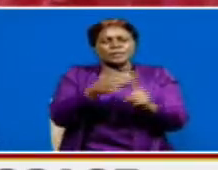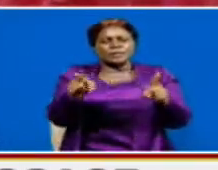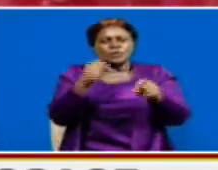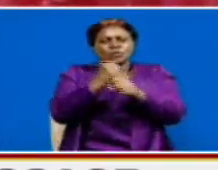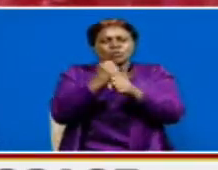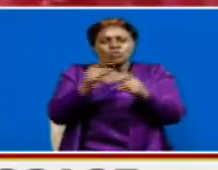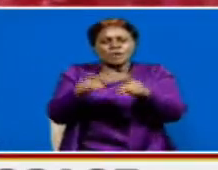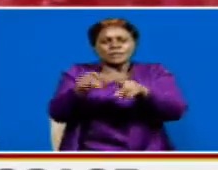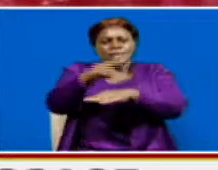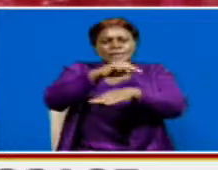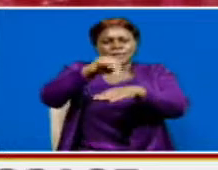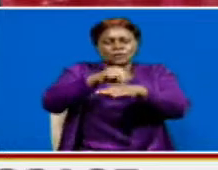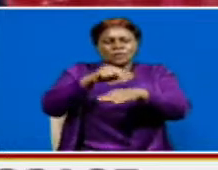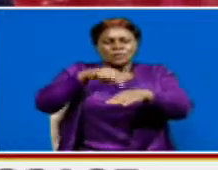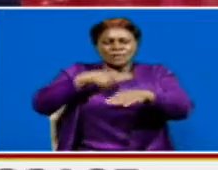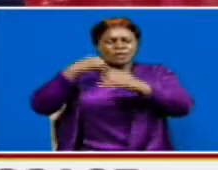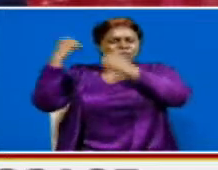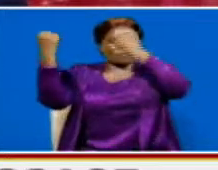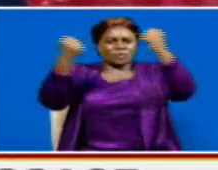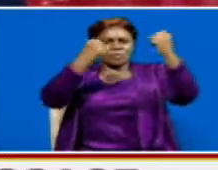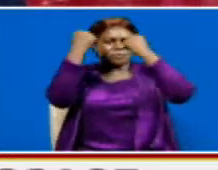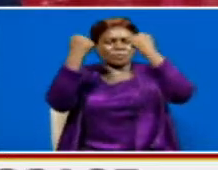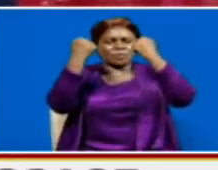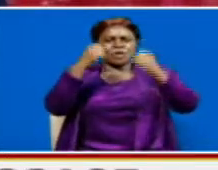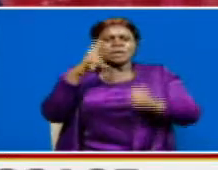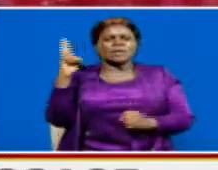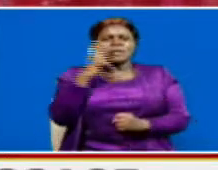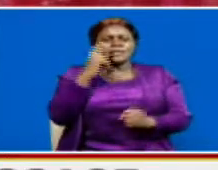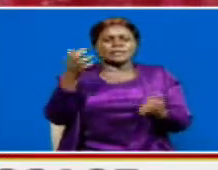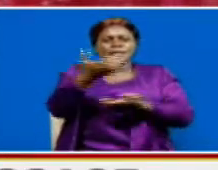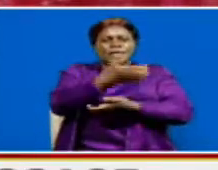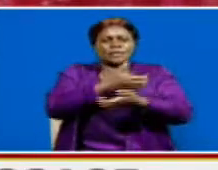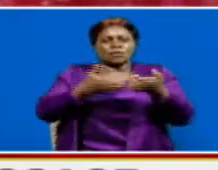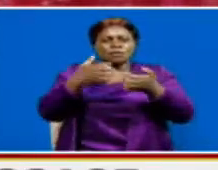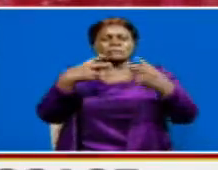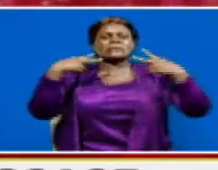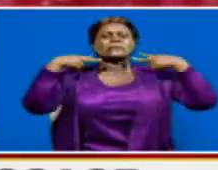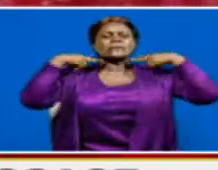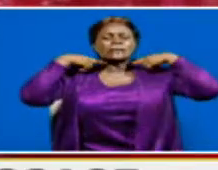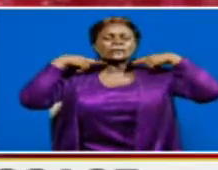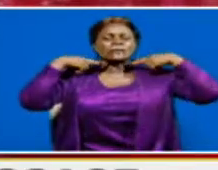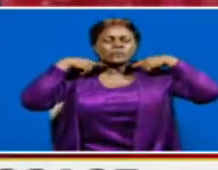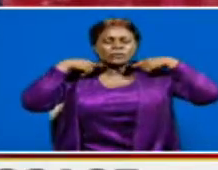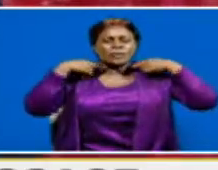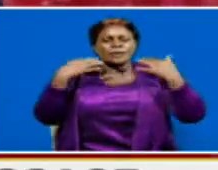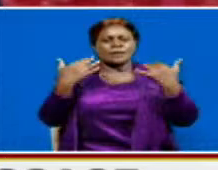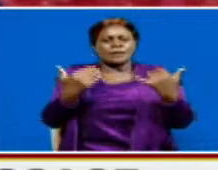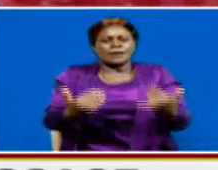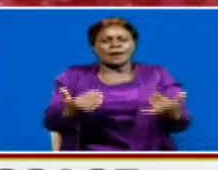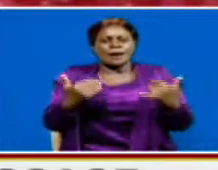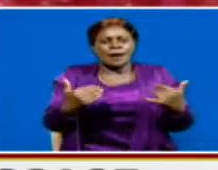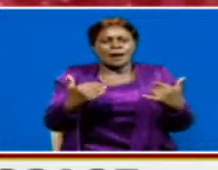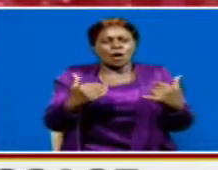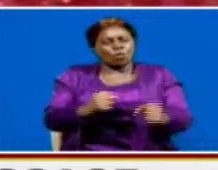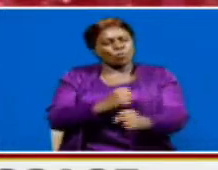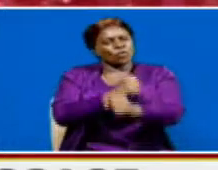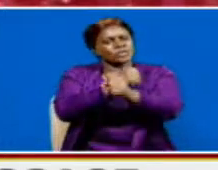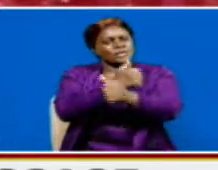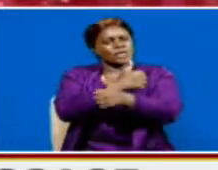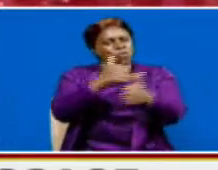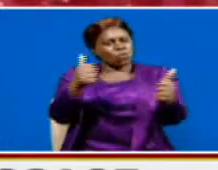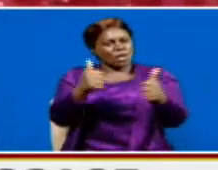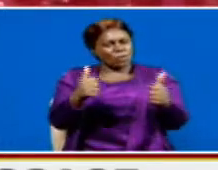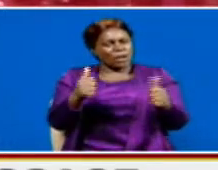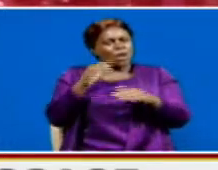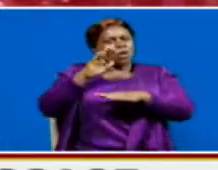nation. We have triumphed over the threat of economic stagnation and are now in secure space